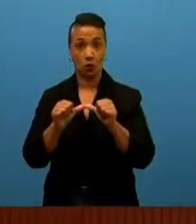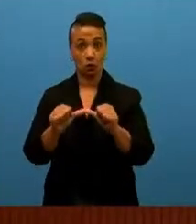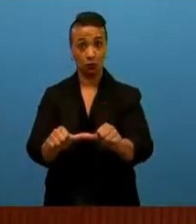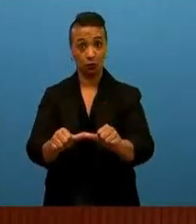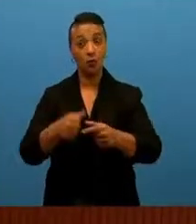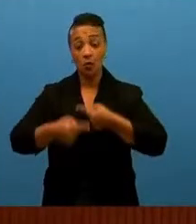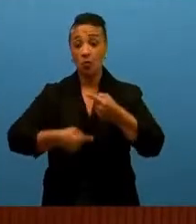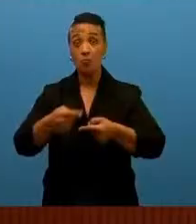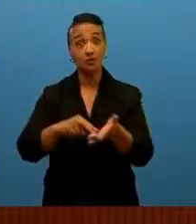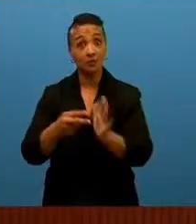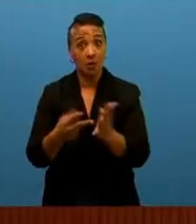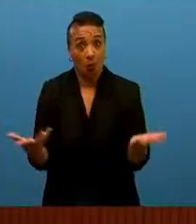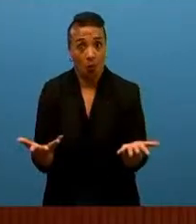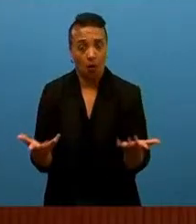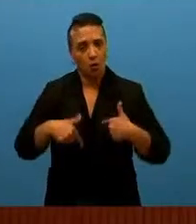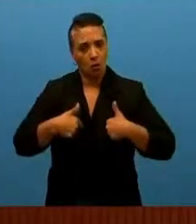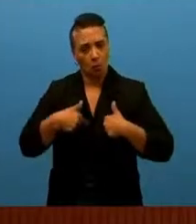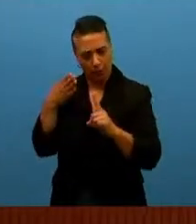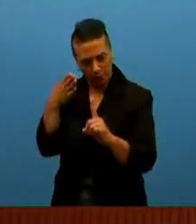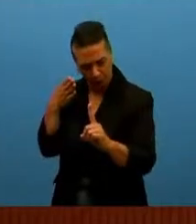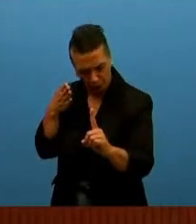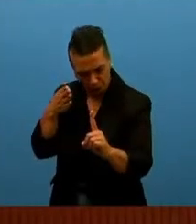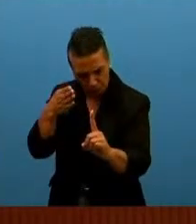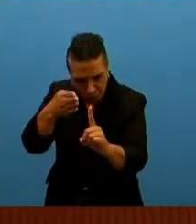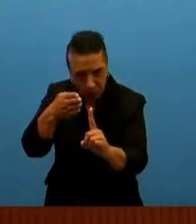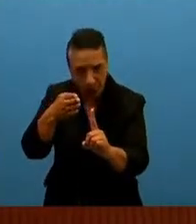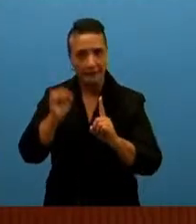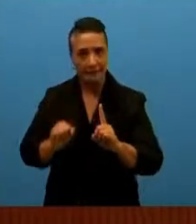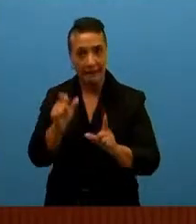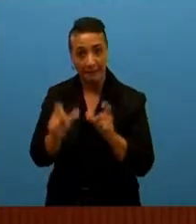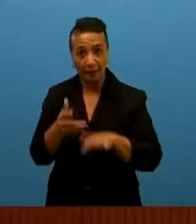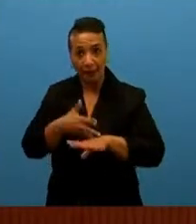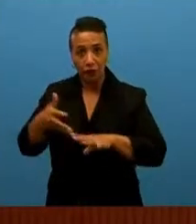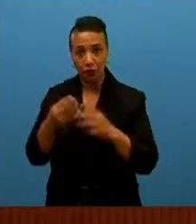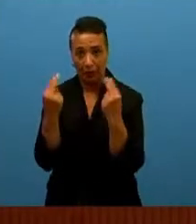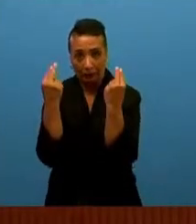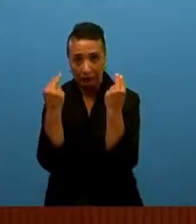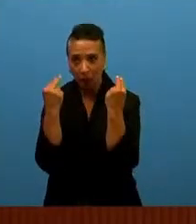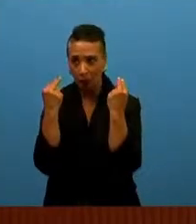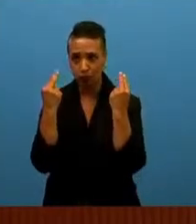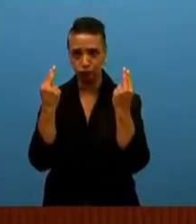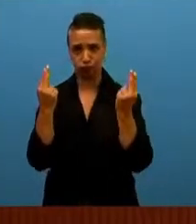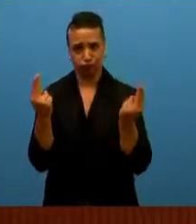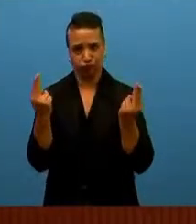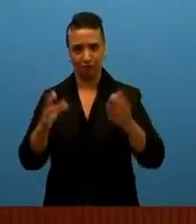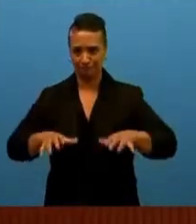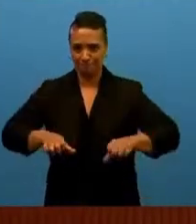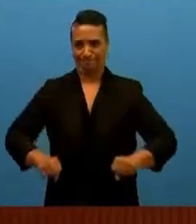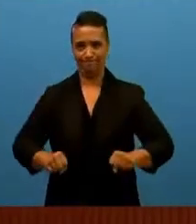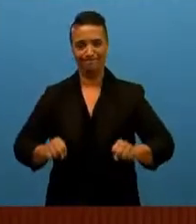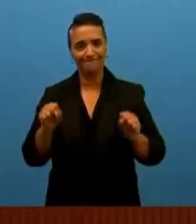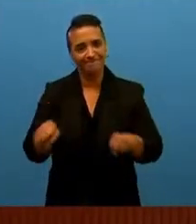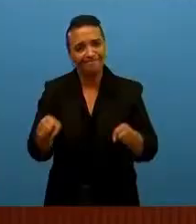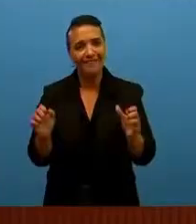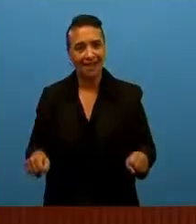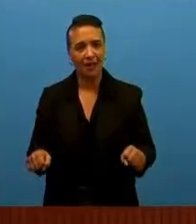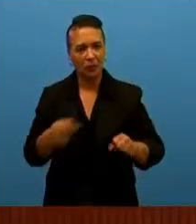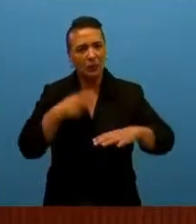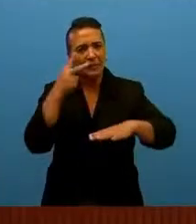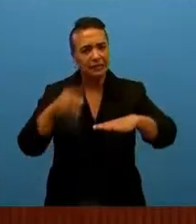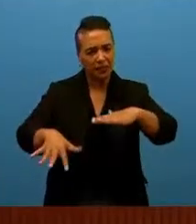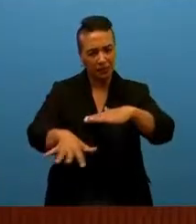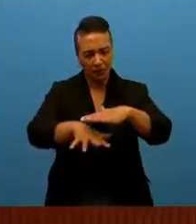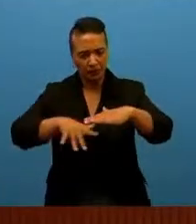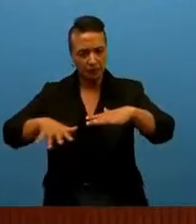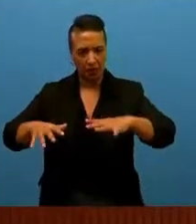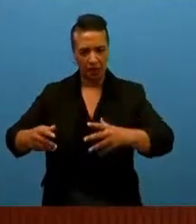a ray of sunlight breaking through the clouds for Indigenous peoples worldwide. In the midst of everything happening on the ground, this process